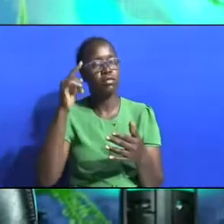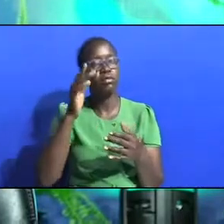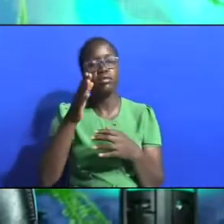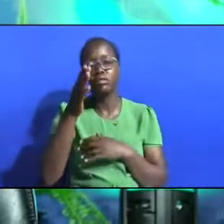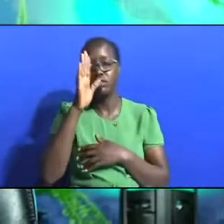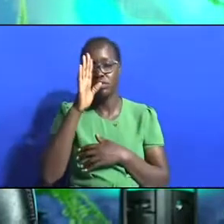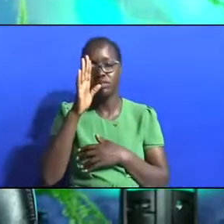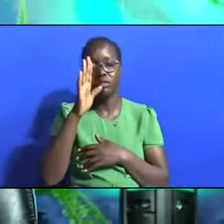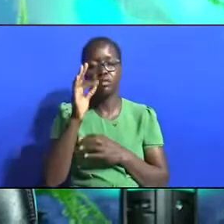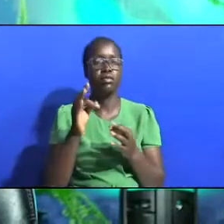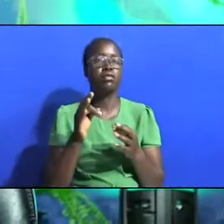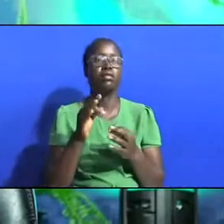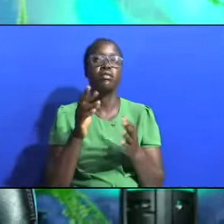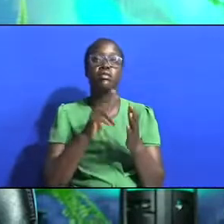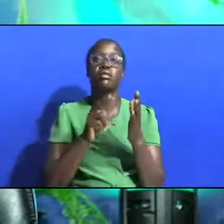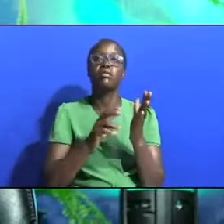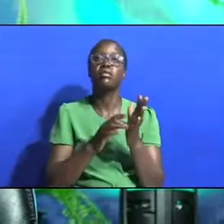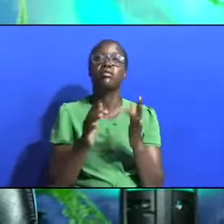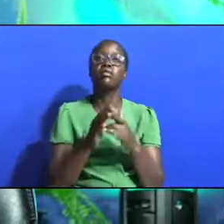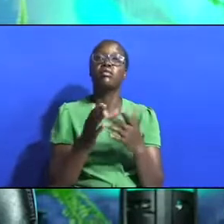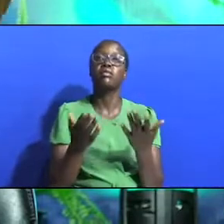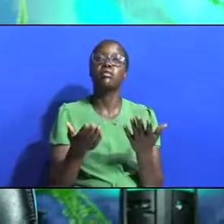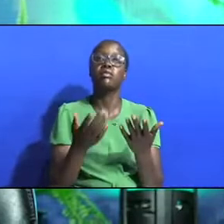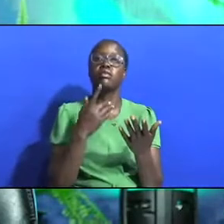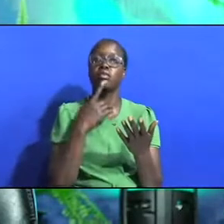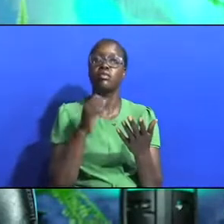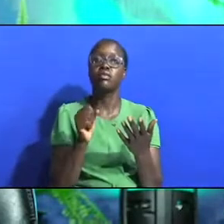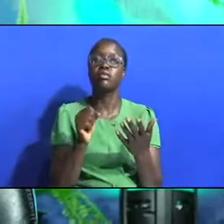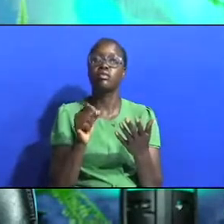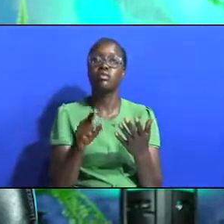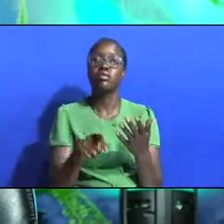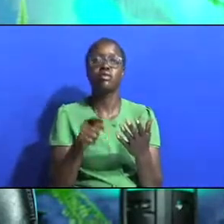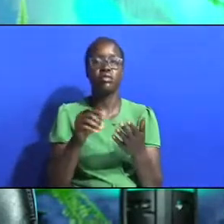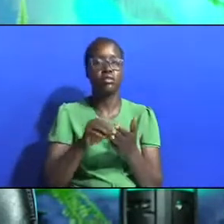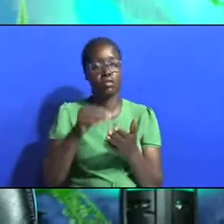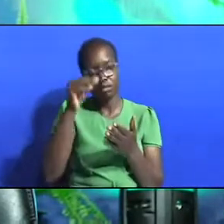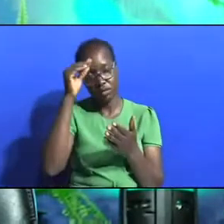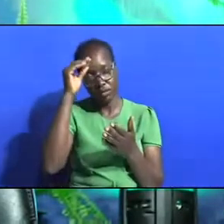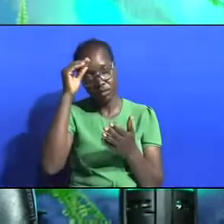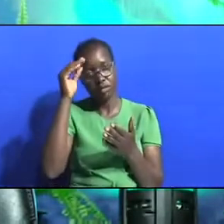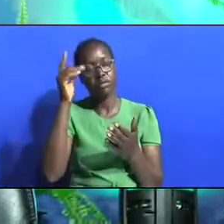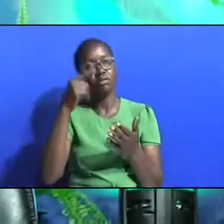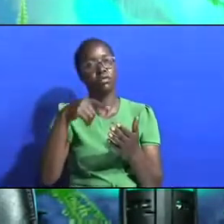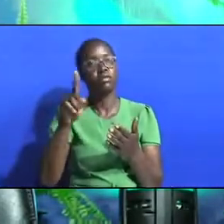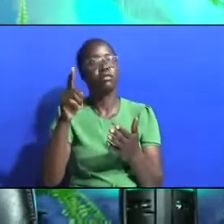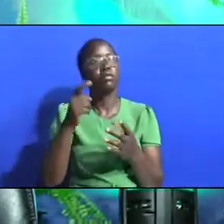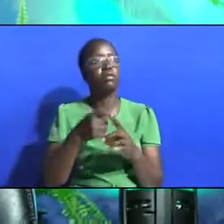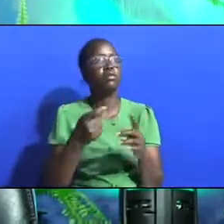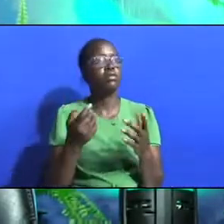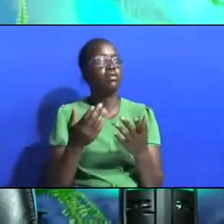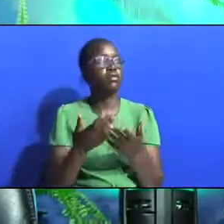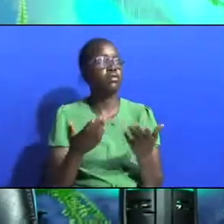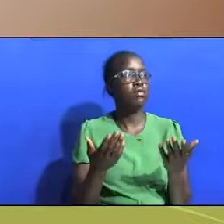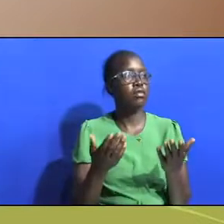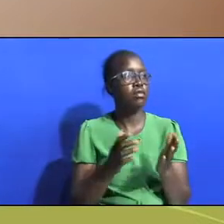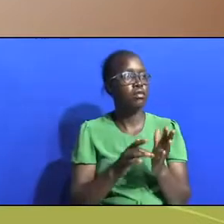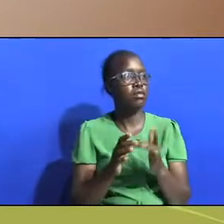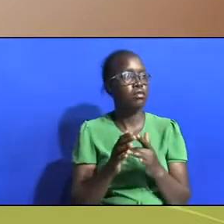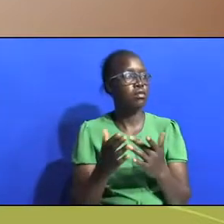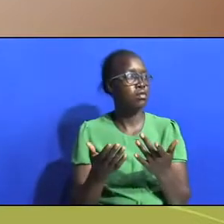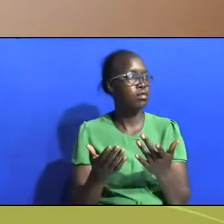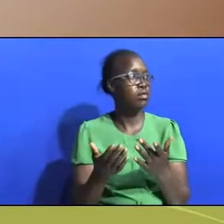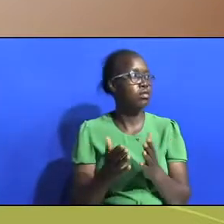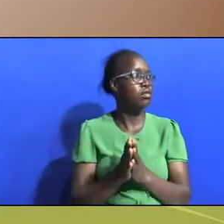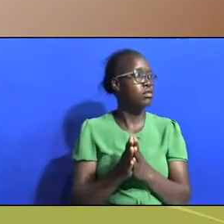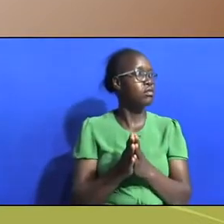God unless you read the Bible. So you need to learn what is right from where? From the